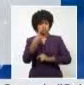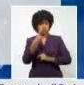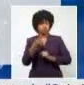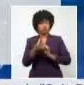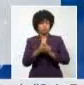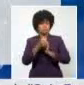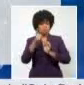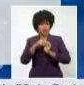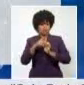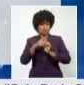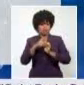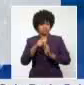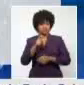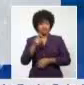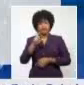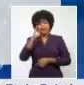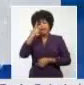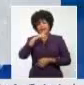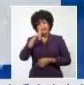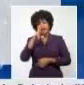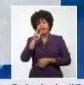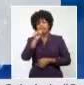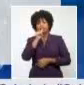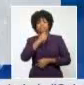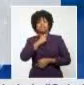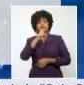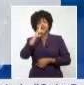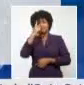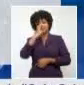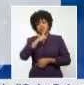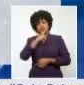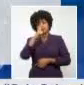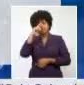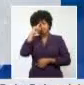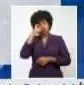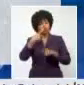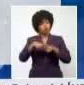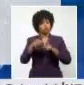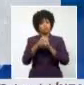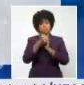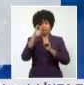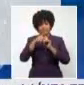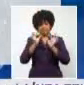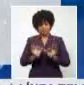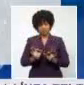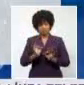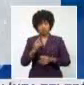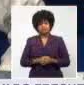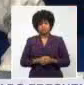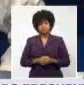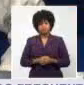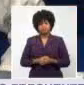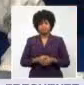2 are from Villa Clara province, from the municipality of Riachuelo.